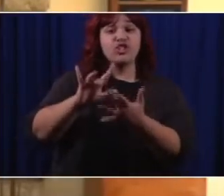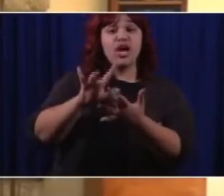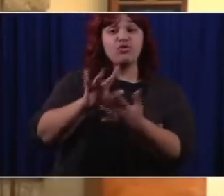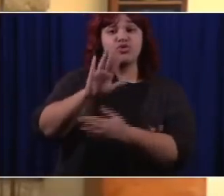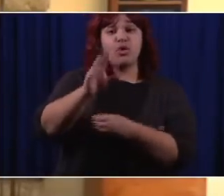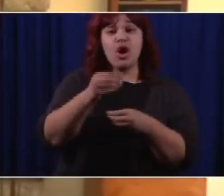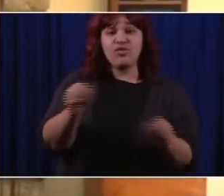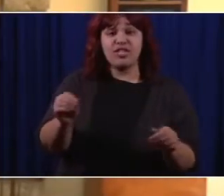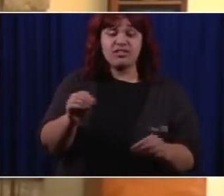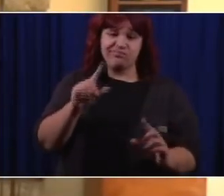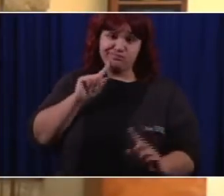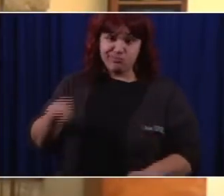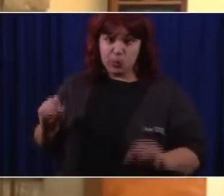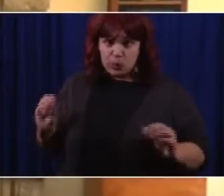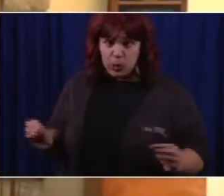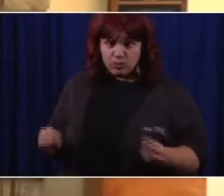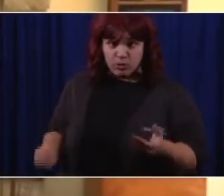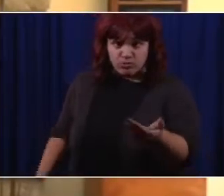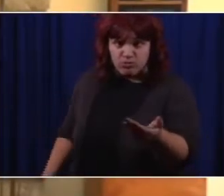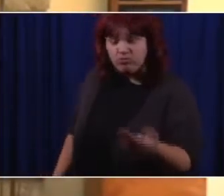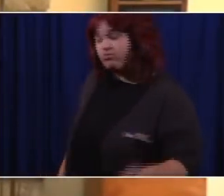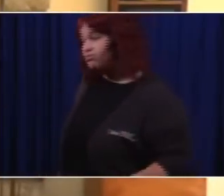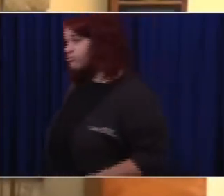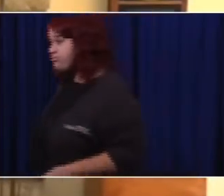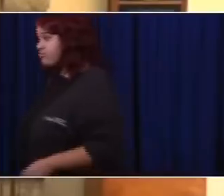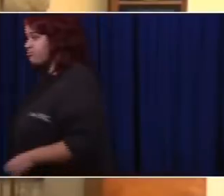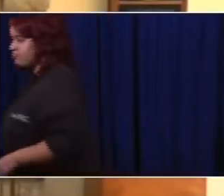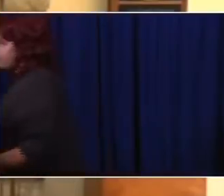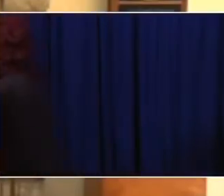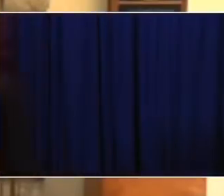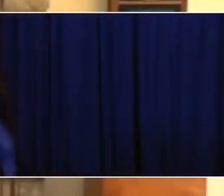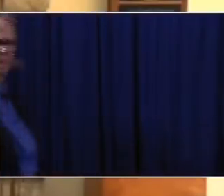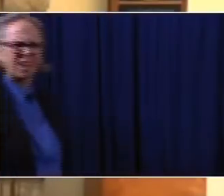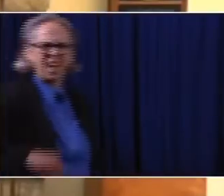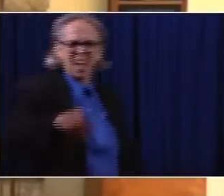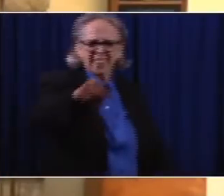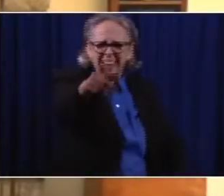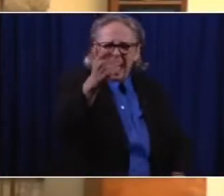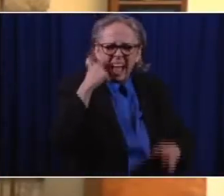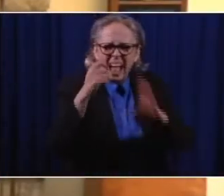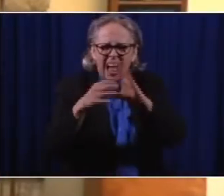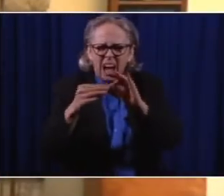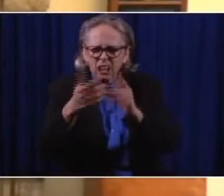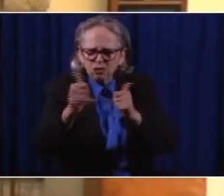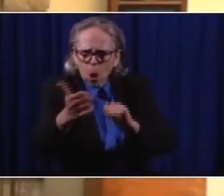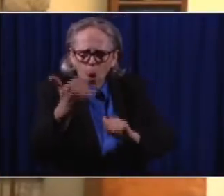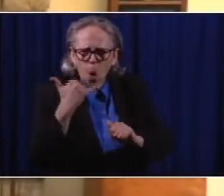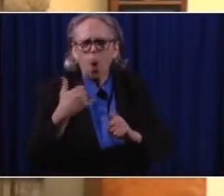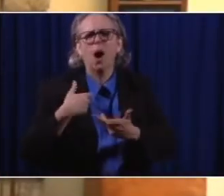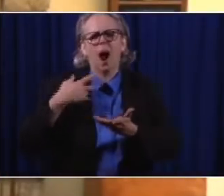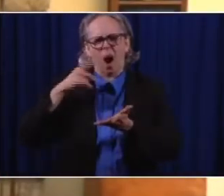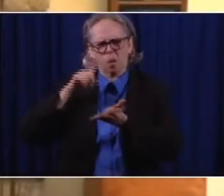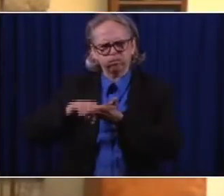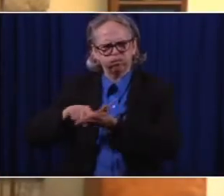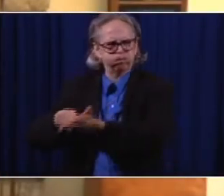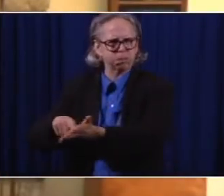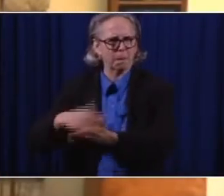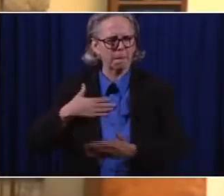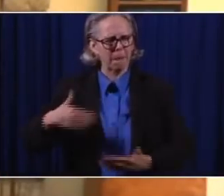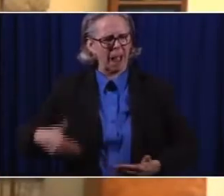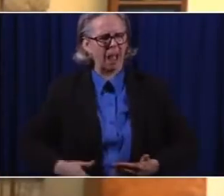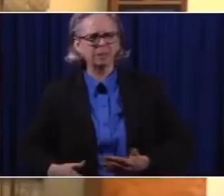a look at that. I mean, you know, my first reaction to that is that is a matter that